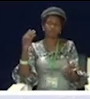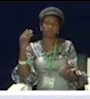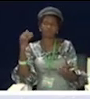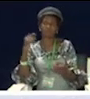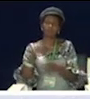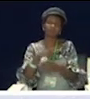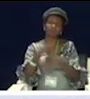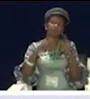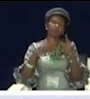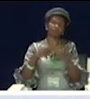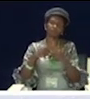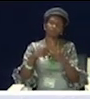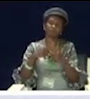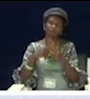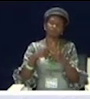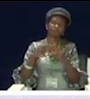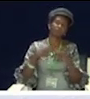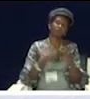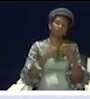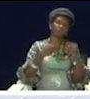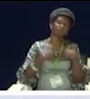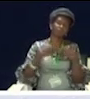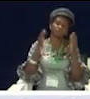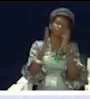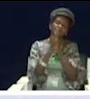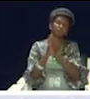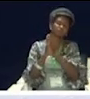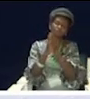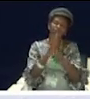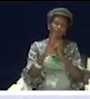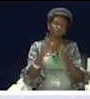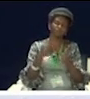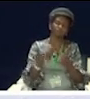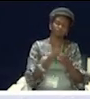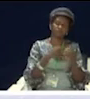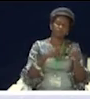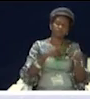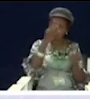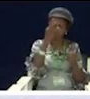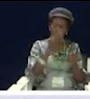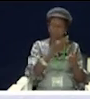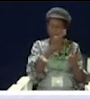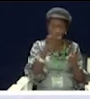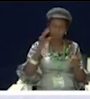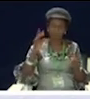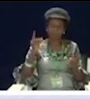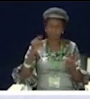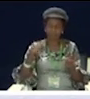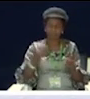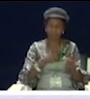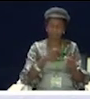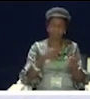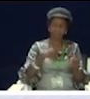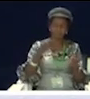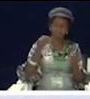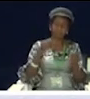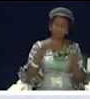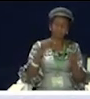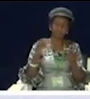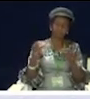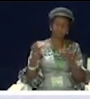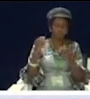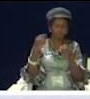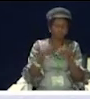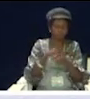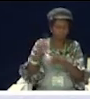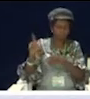when we have prayed, we have fasted, we have quoted the Bible, we have